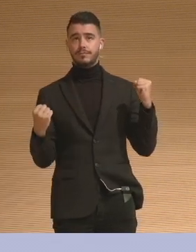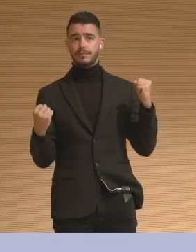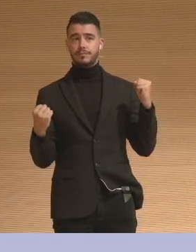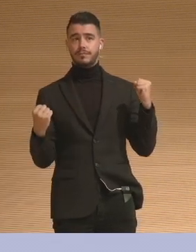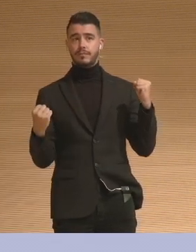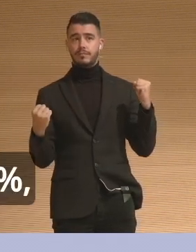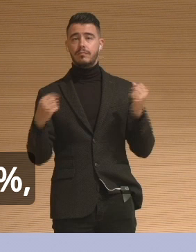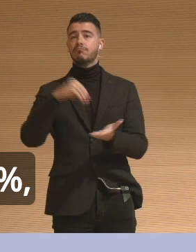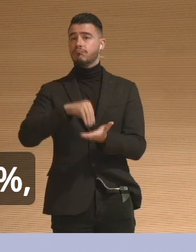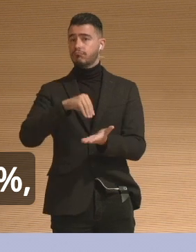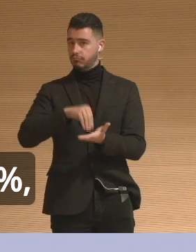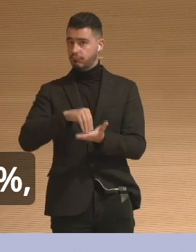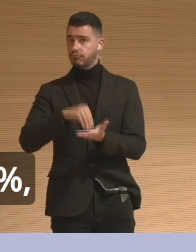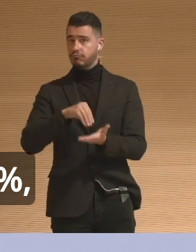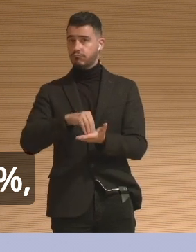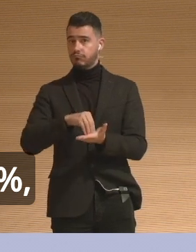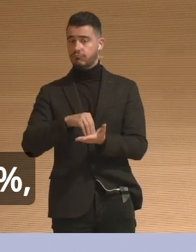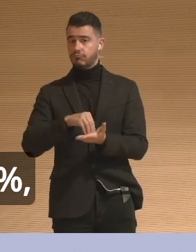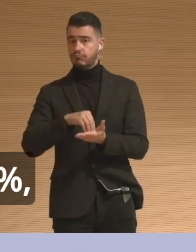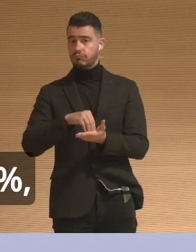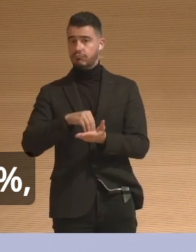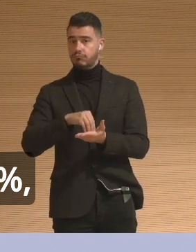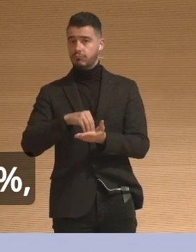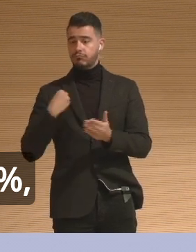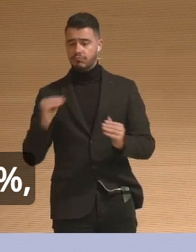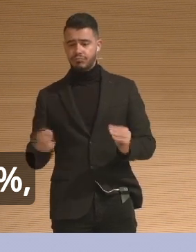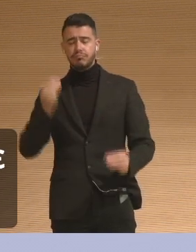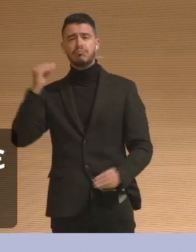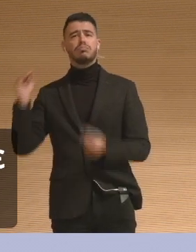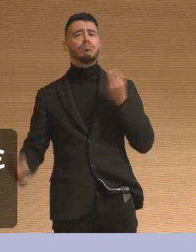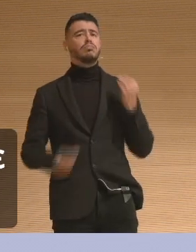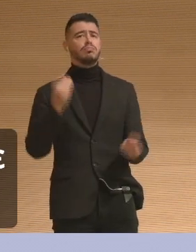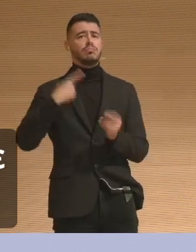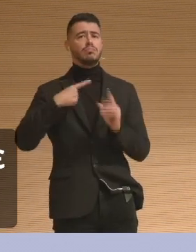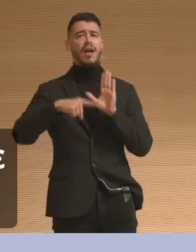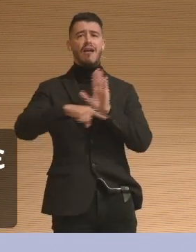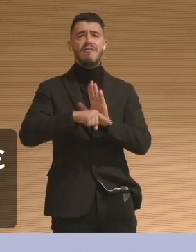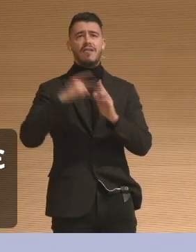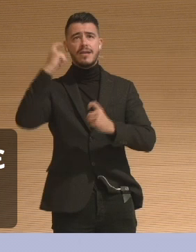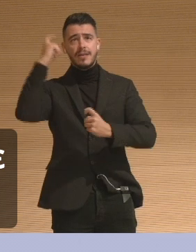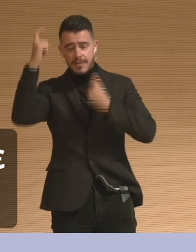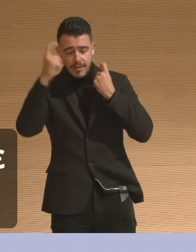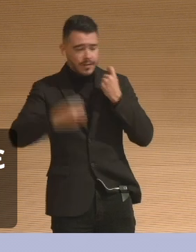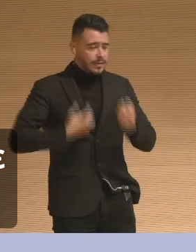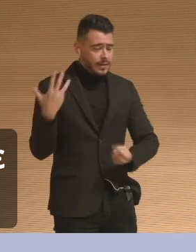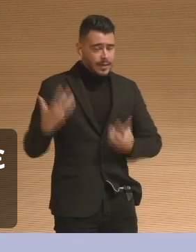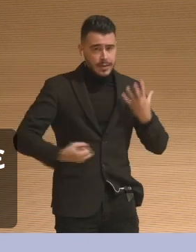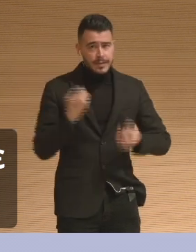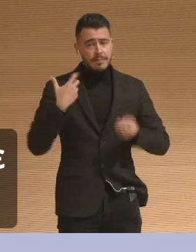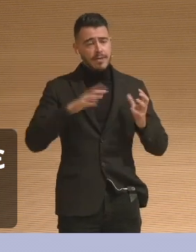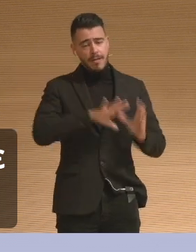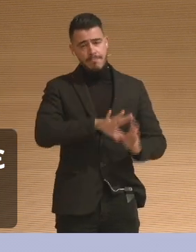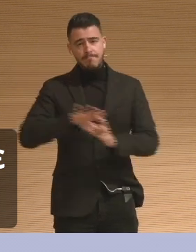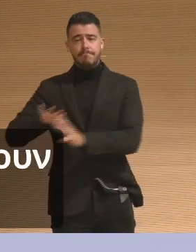time. Although in this analysis, 83% of respondents reported that they have engaged in